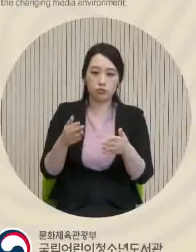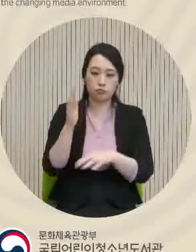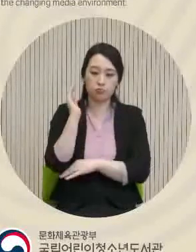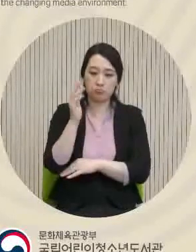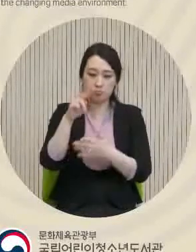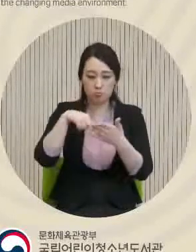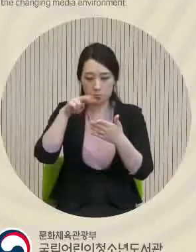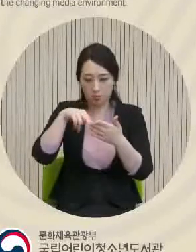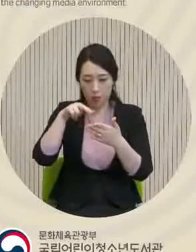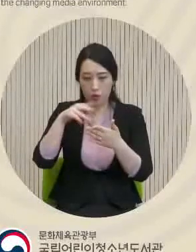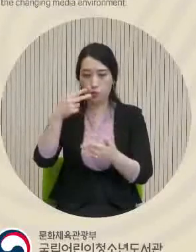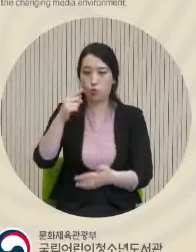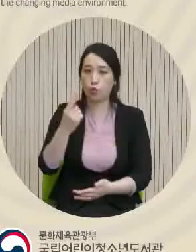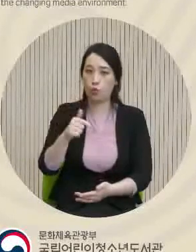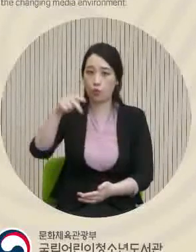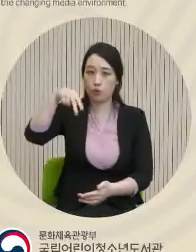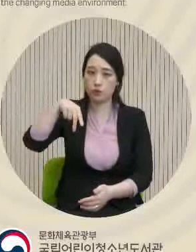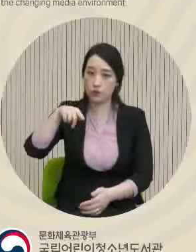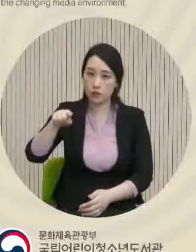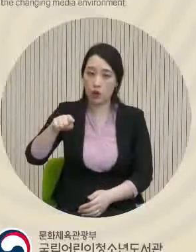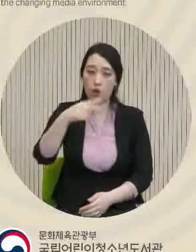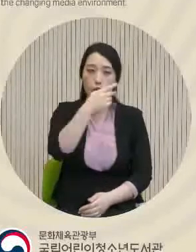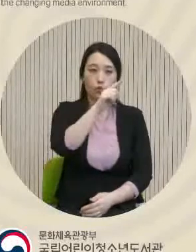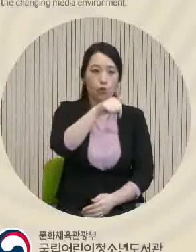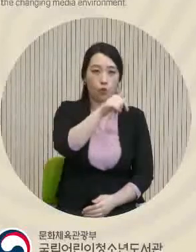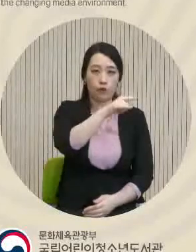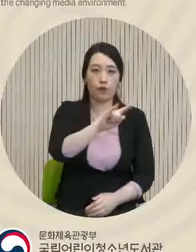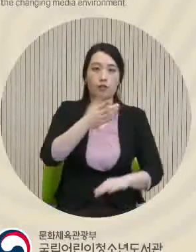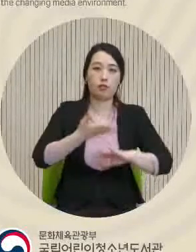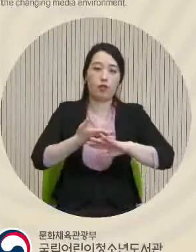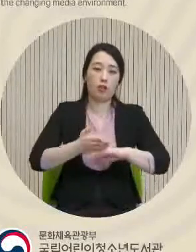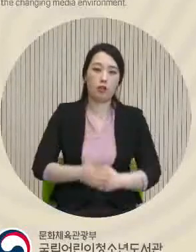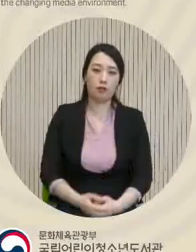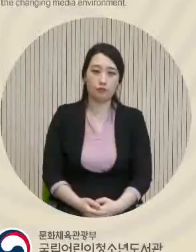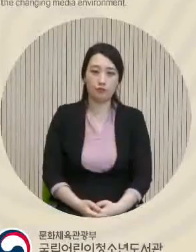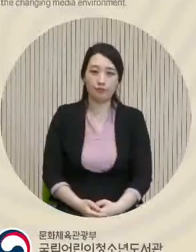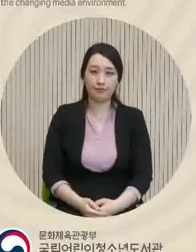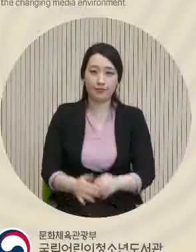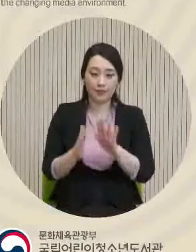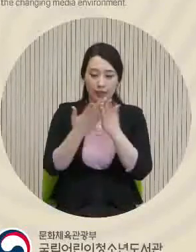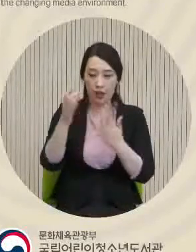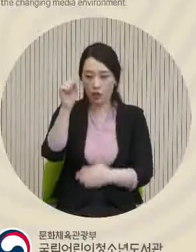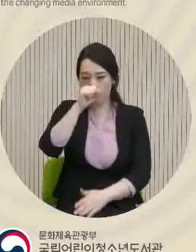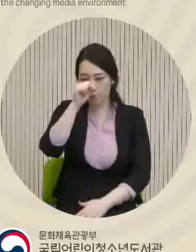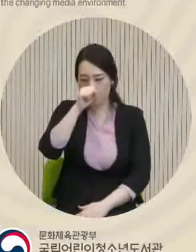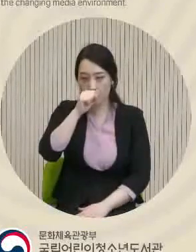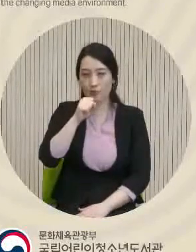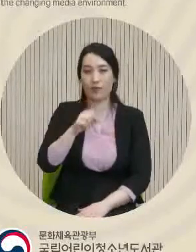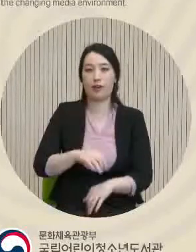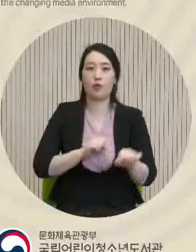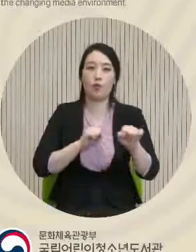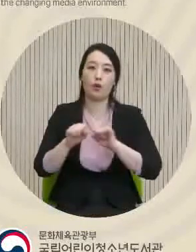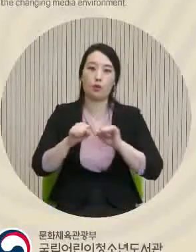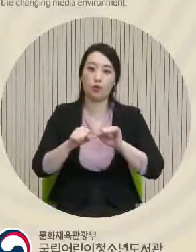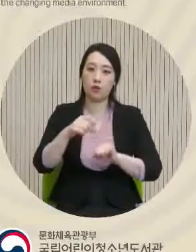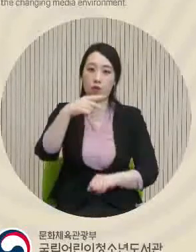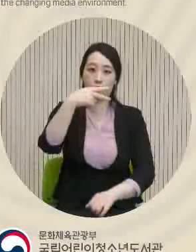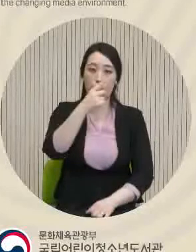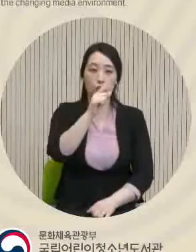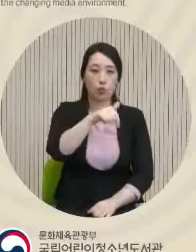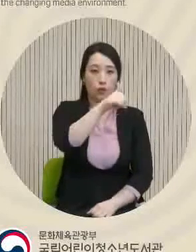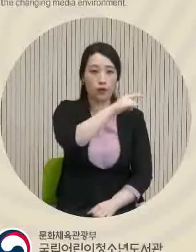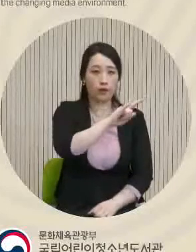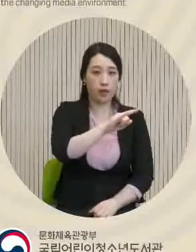In order to increase the interest in reading books, we need to